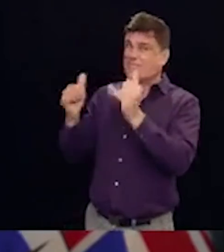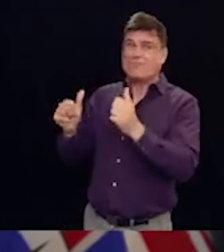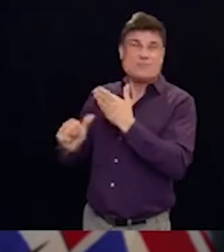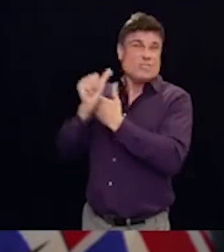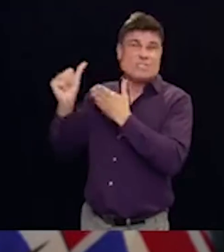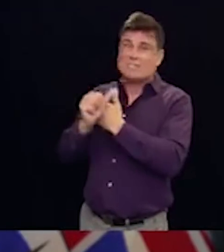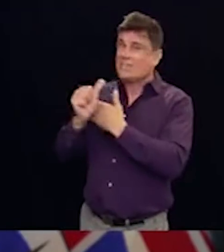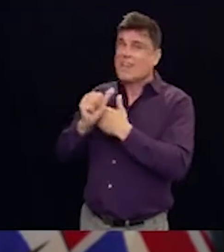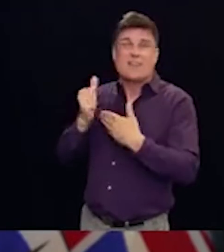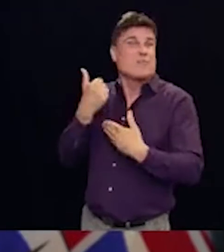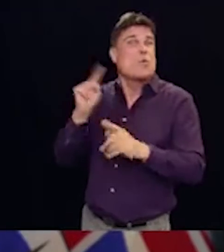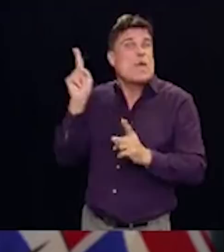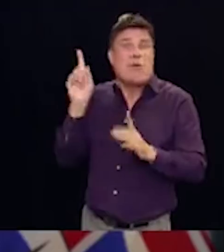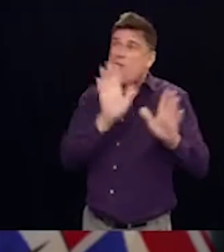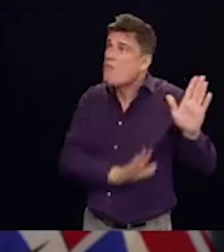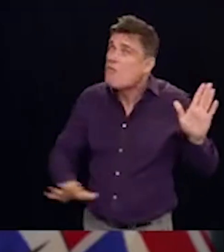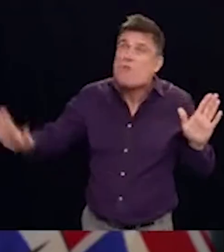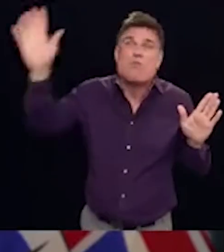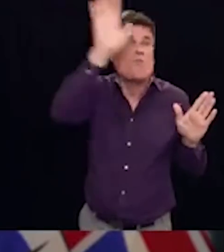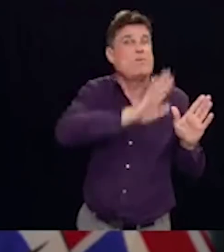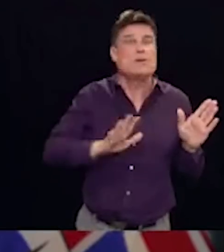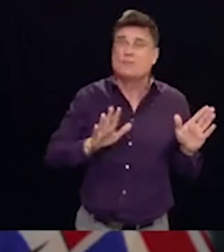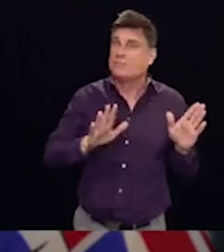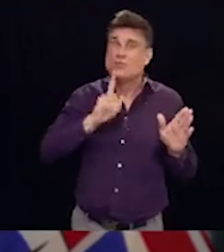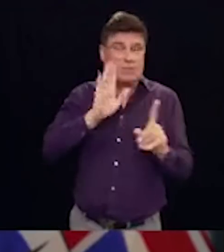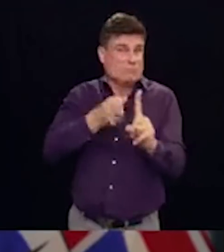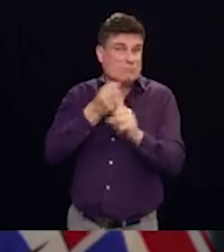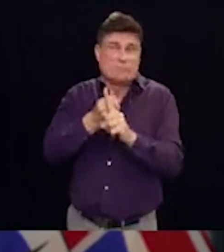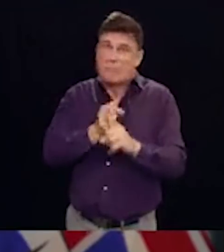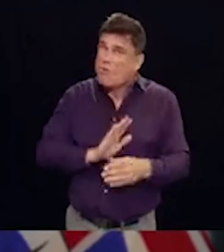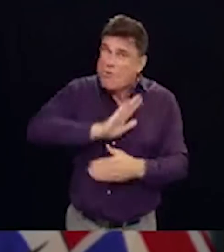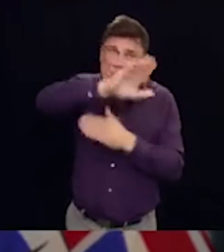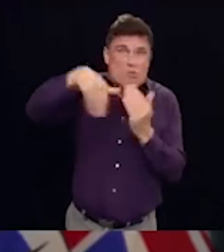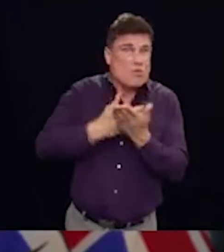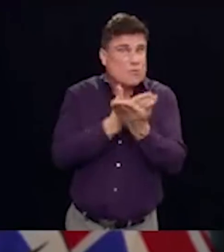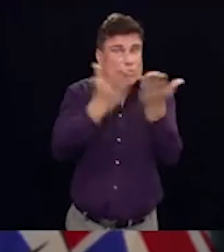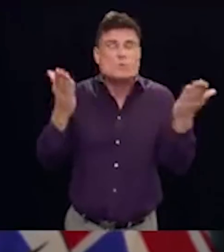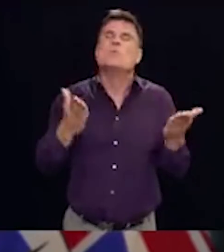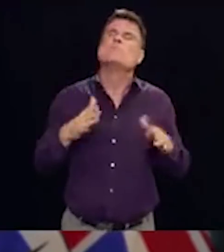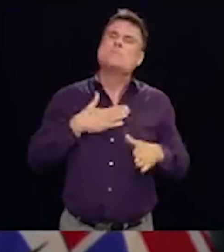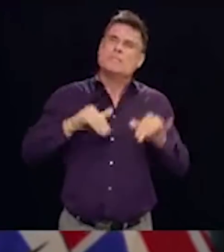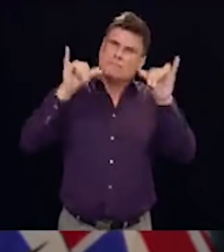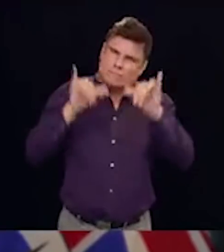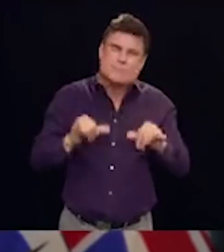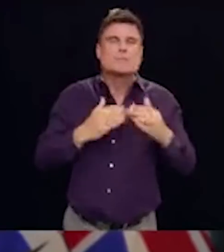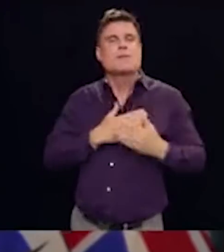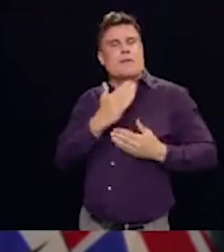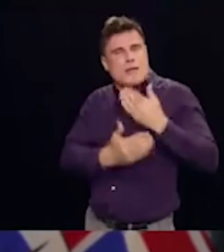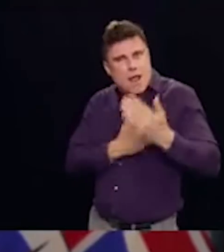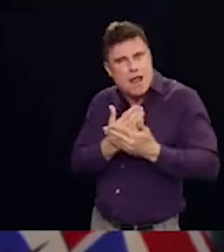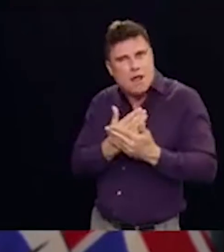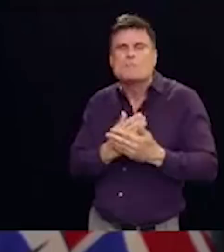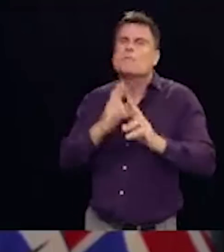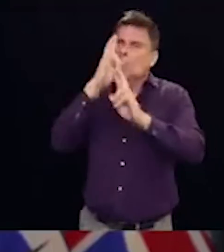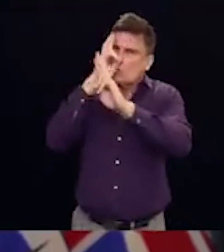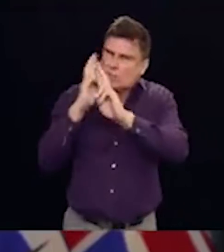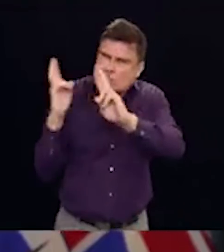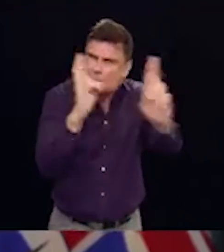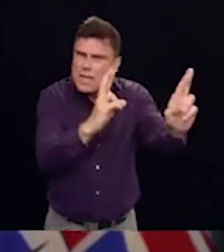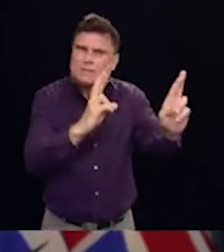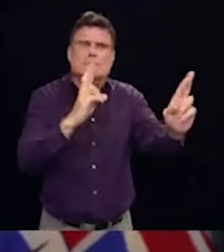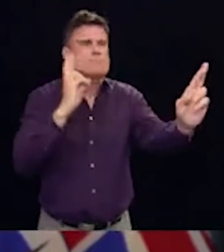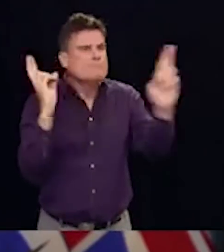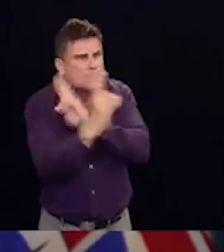risk is to all of us. So let's continue to show that kindness and respect that have gotten us this far in this